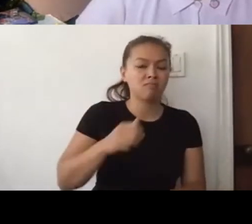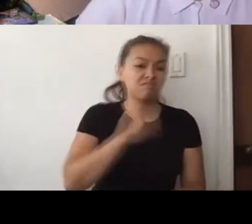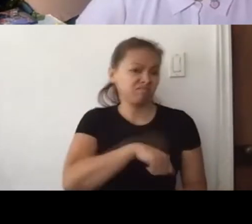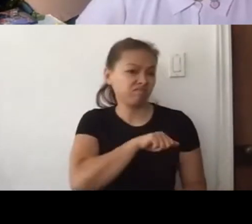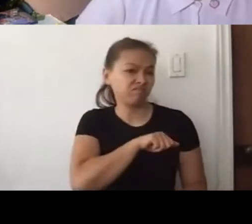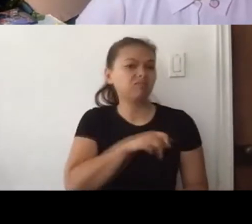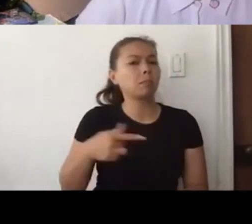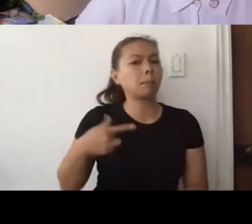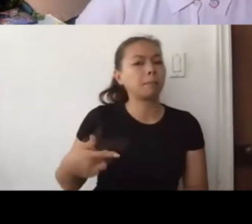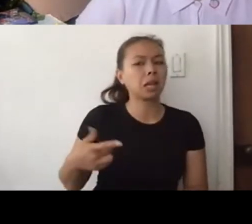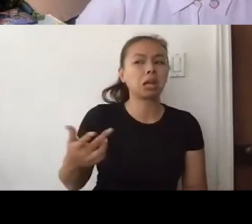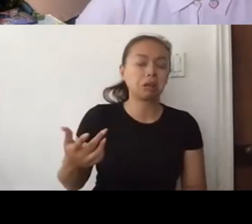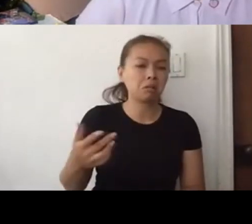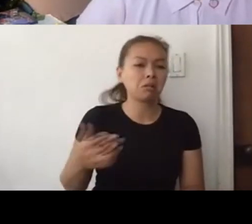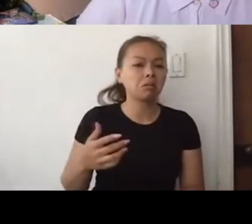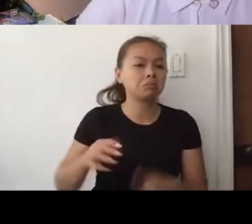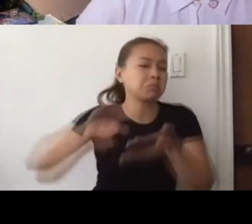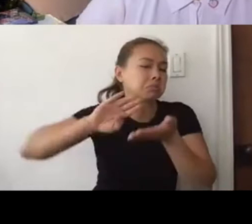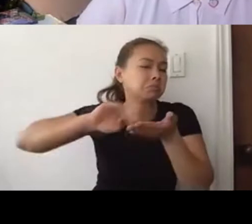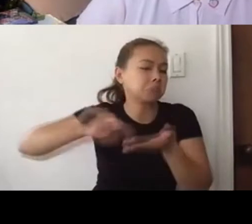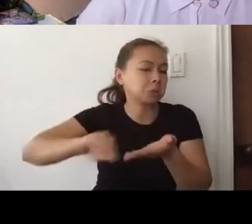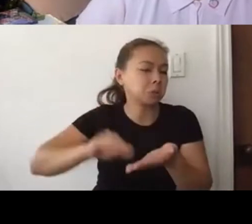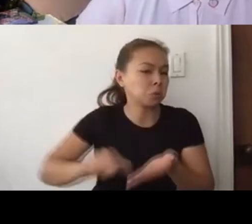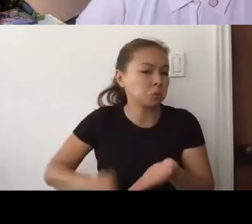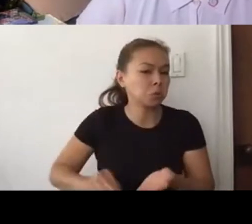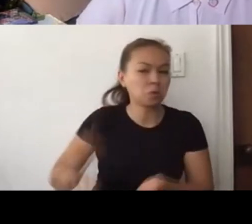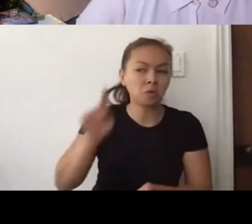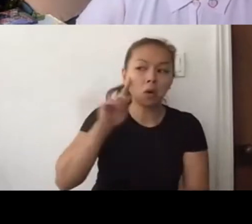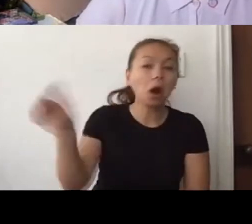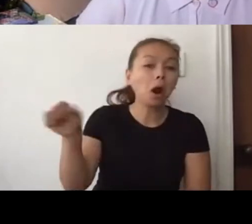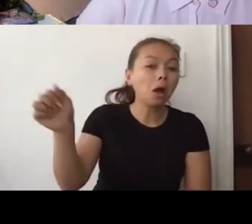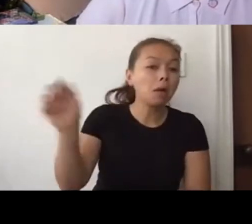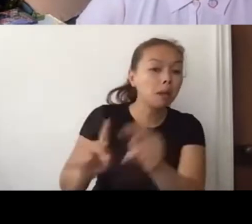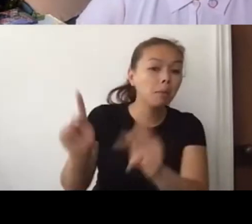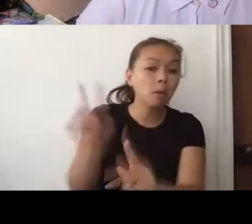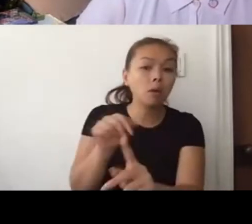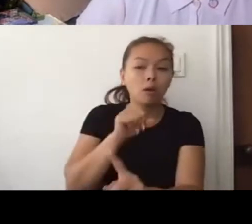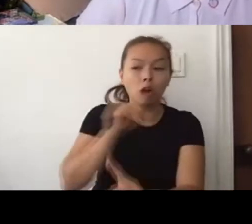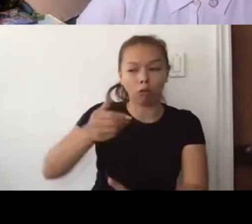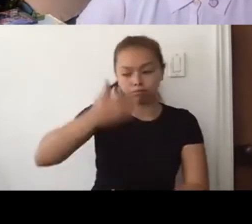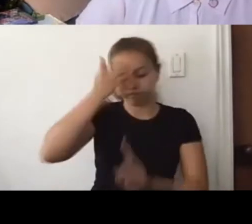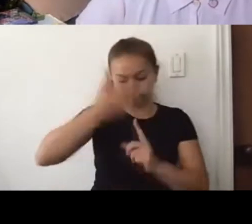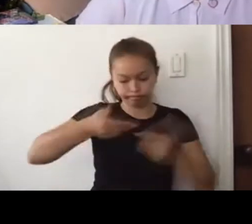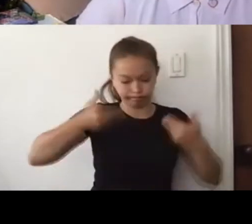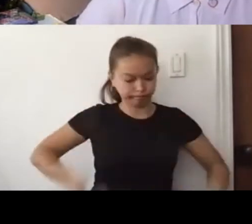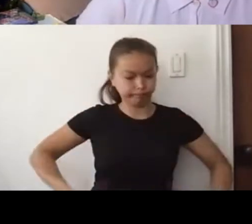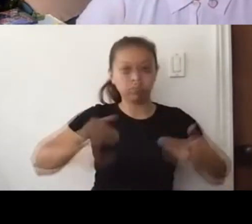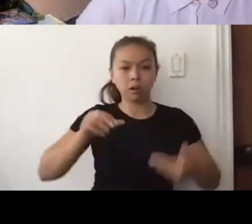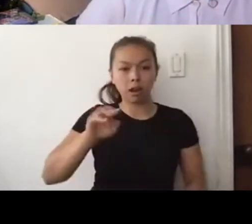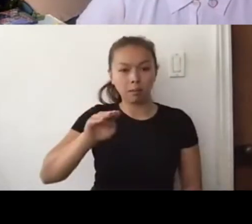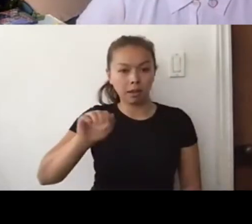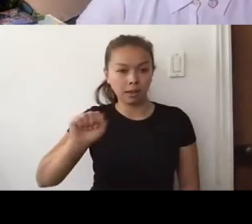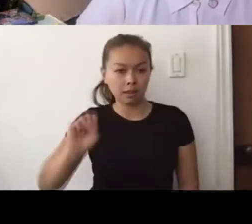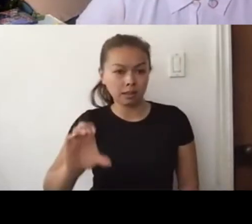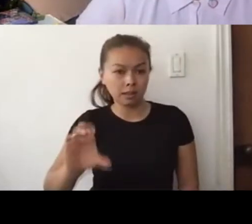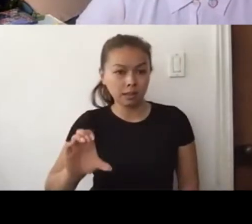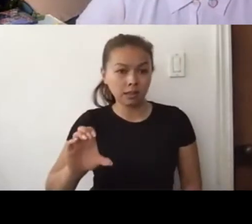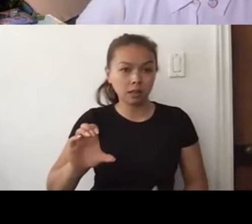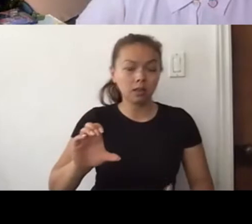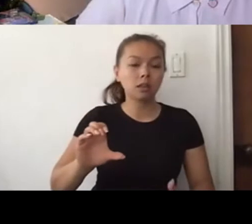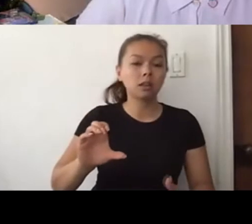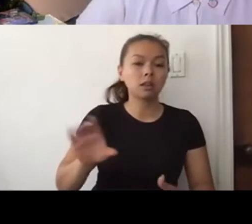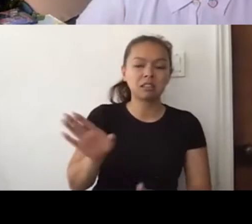victimize non-masculine men or mask-presenting folks, to kind of redirect internalized homophobia or